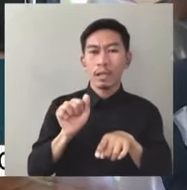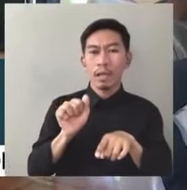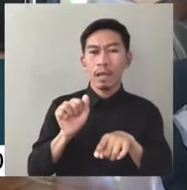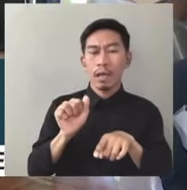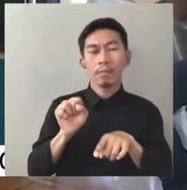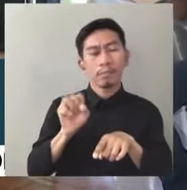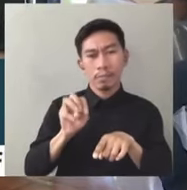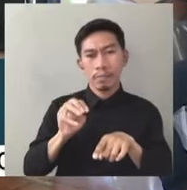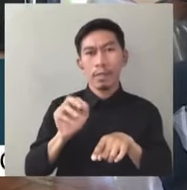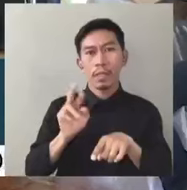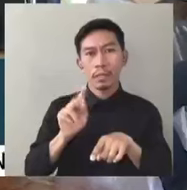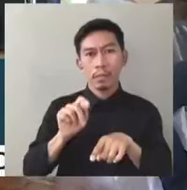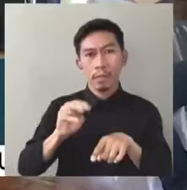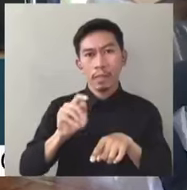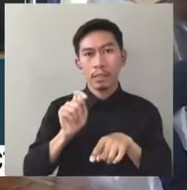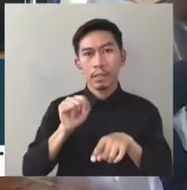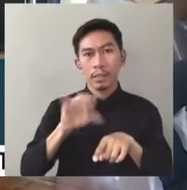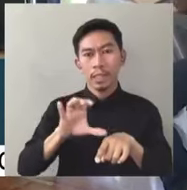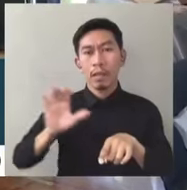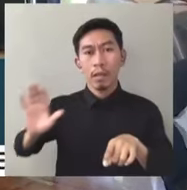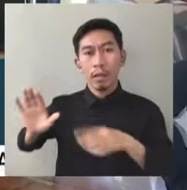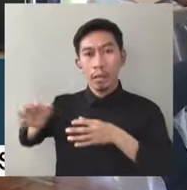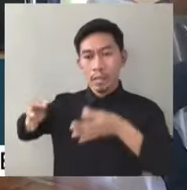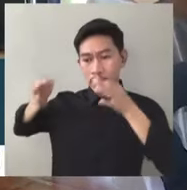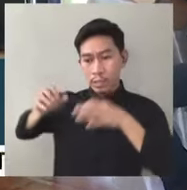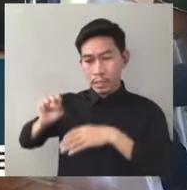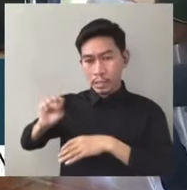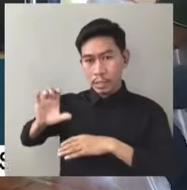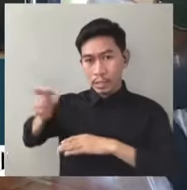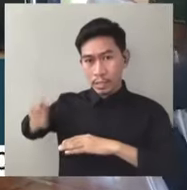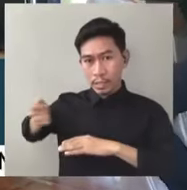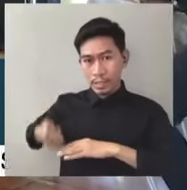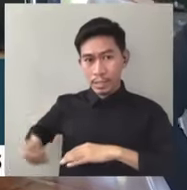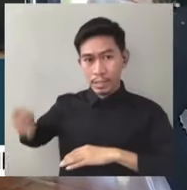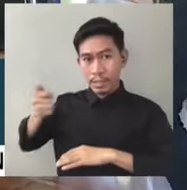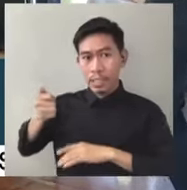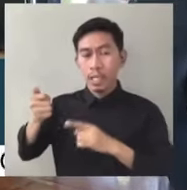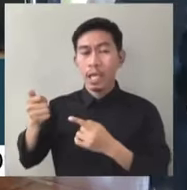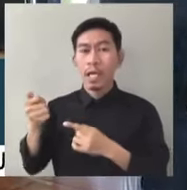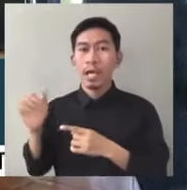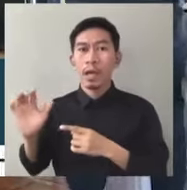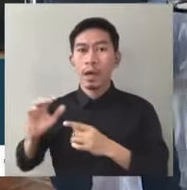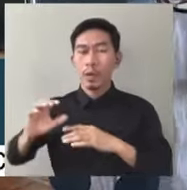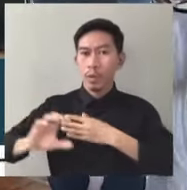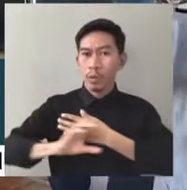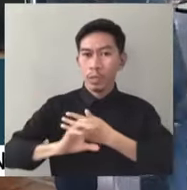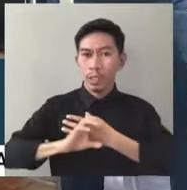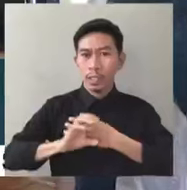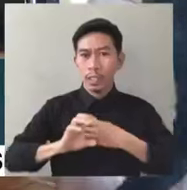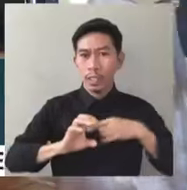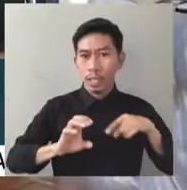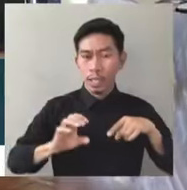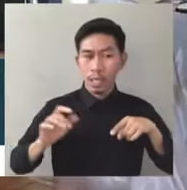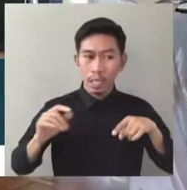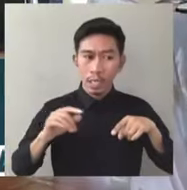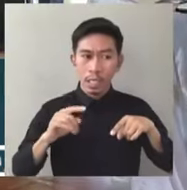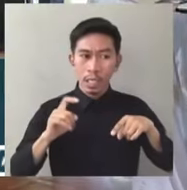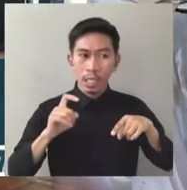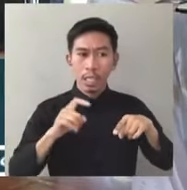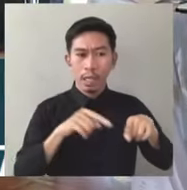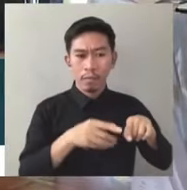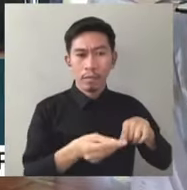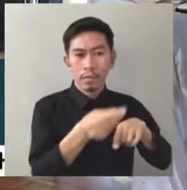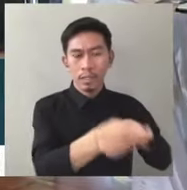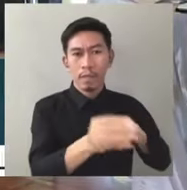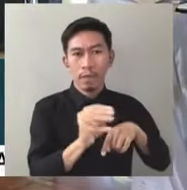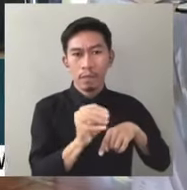on April 16, 2024, here in Baguio City, however, the contract awarded by VCOMELEC to Miru Systems was